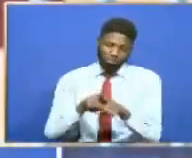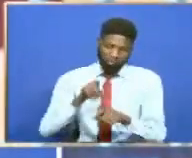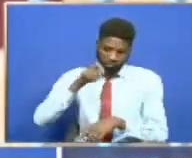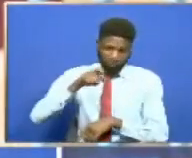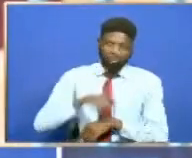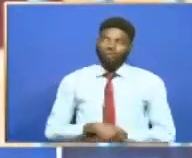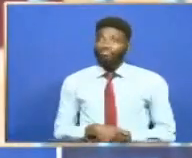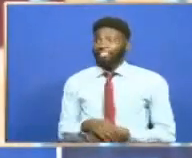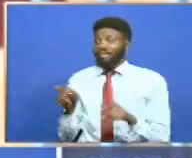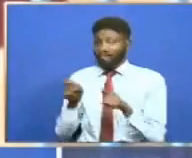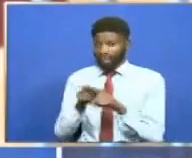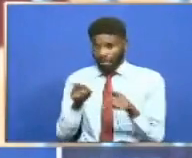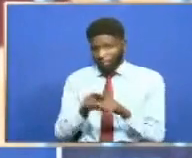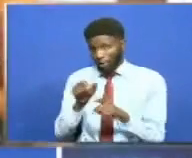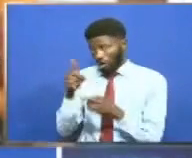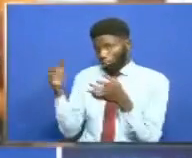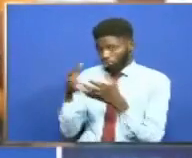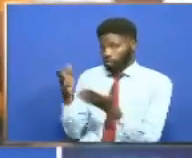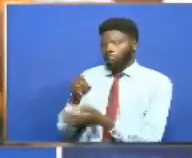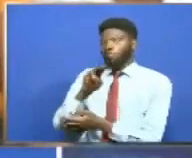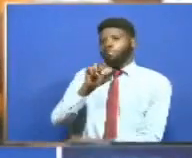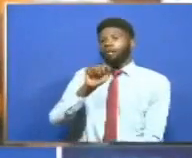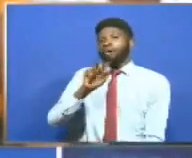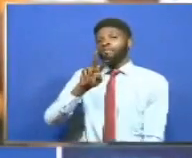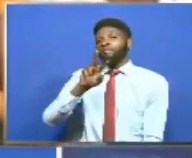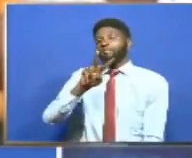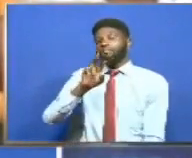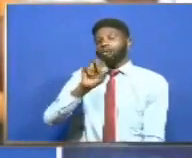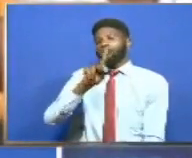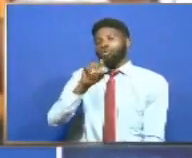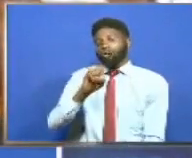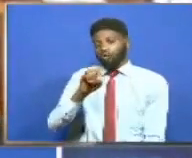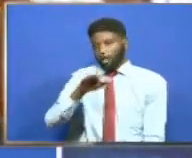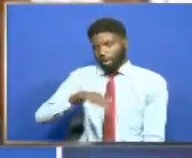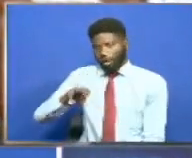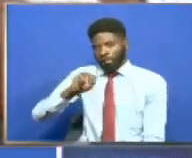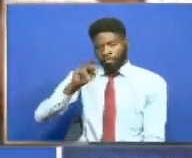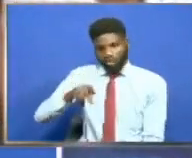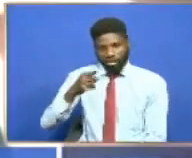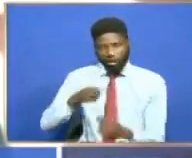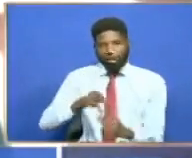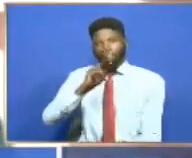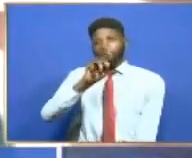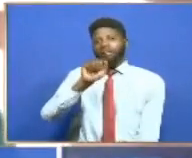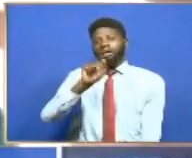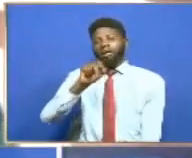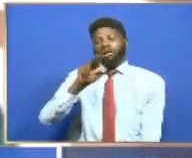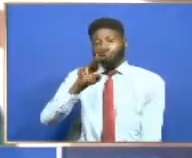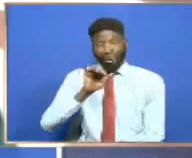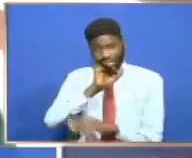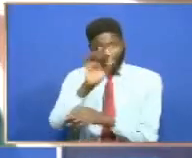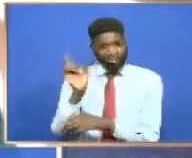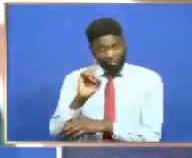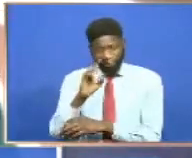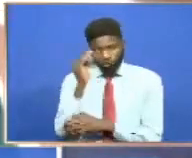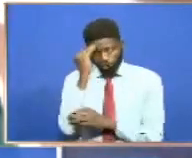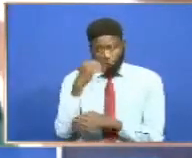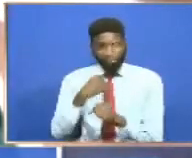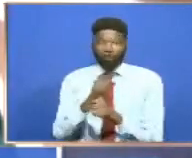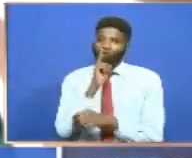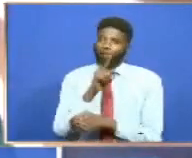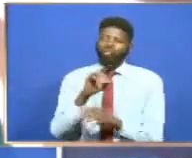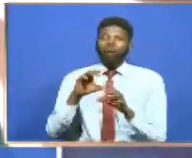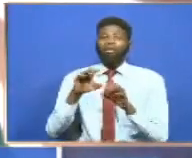Sentiments echoed separately by Mavoko MP Patrick Makao, who wants the Ministry of Education to ensure that grade 4